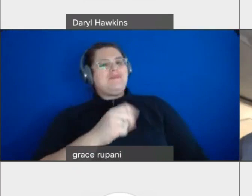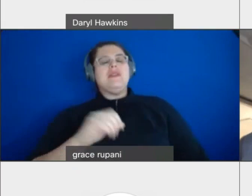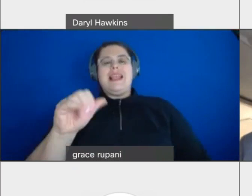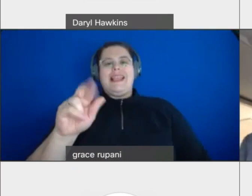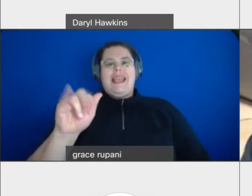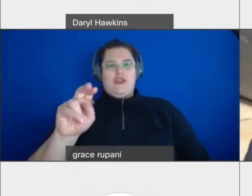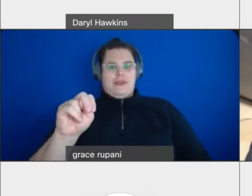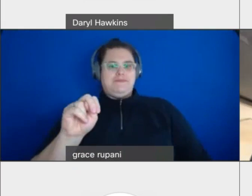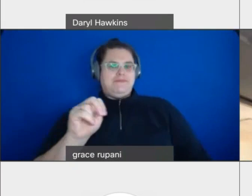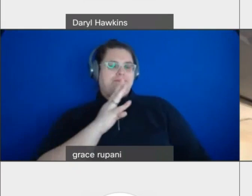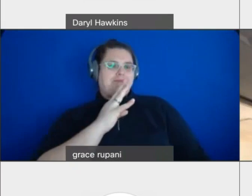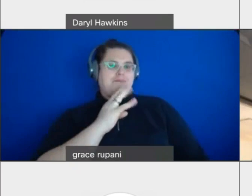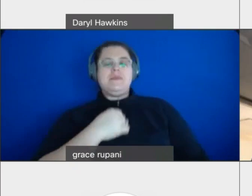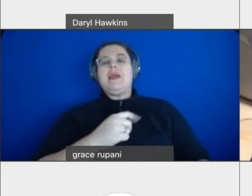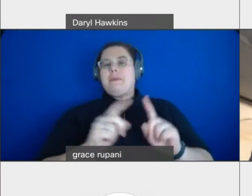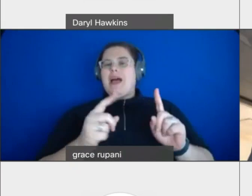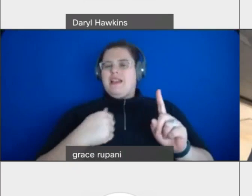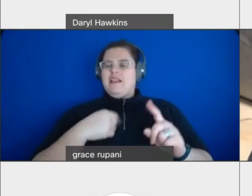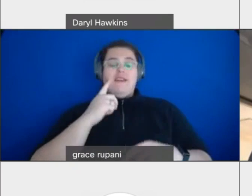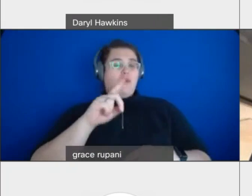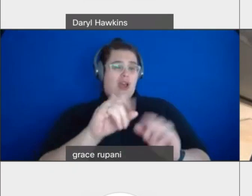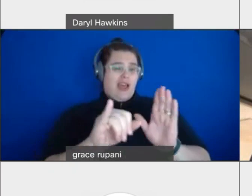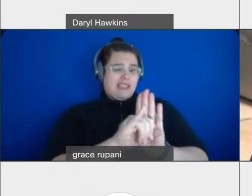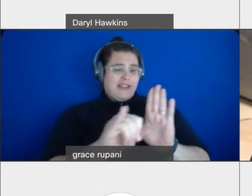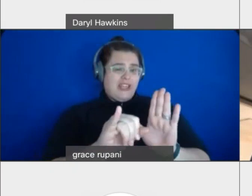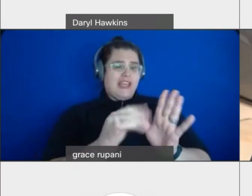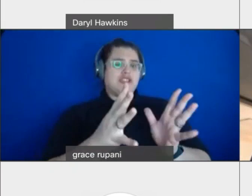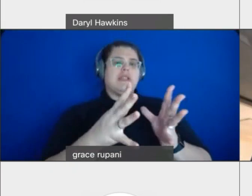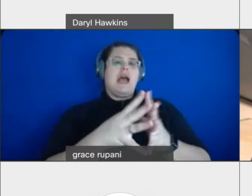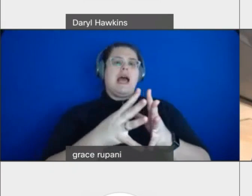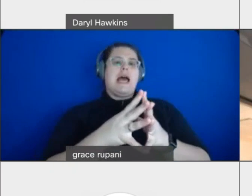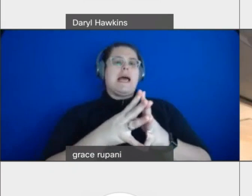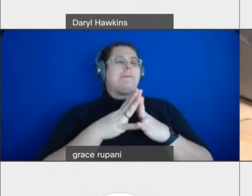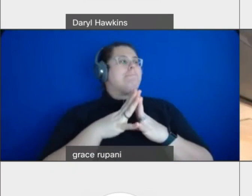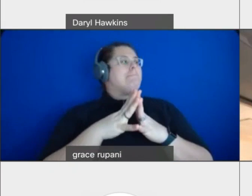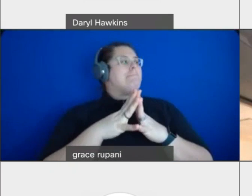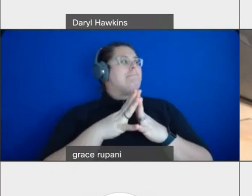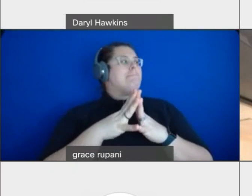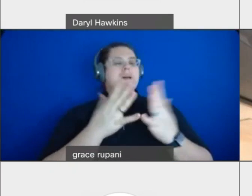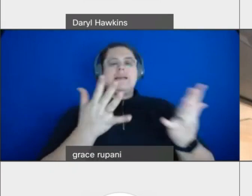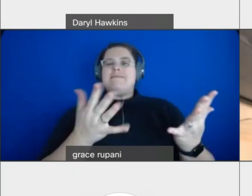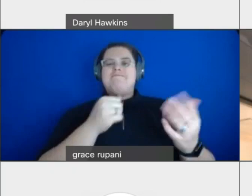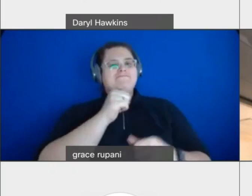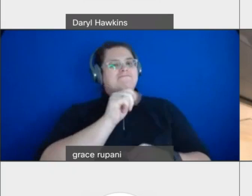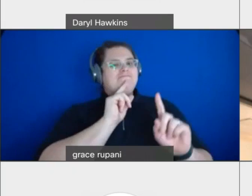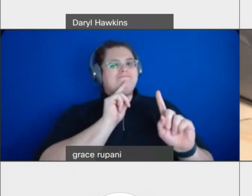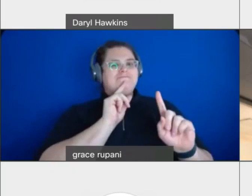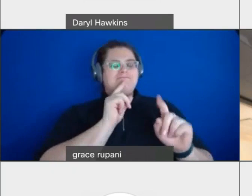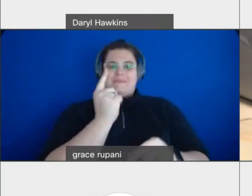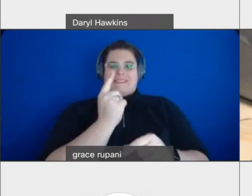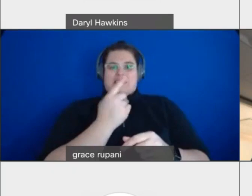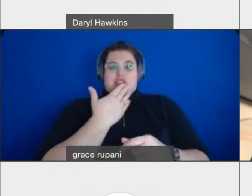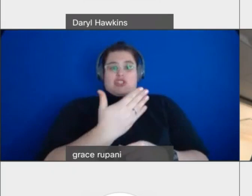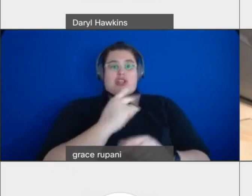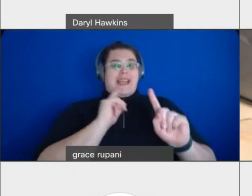identification, I don't have a good answer for you, as I don't want to give you wrong information. That's something that I will have